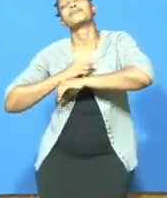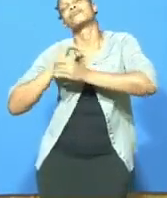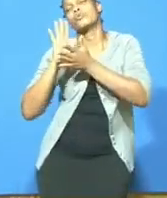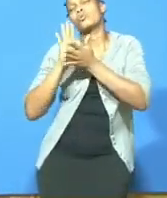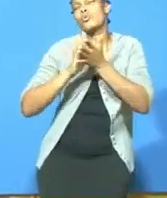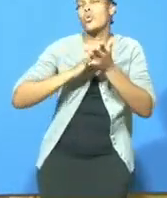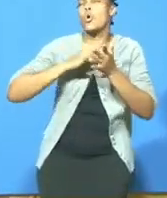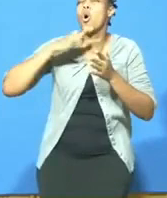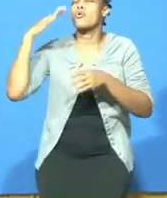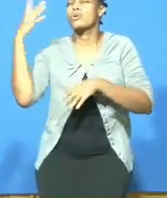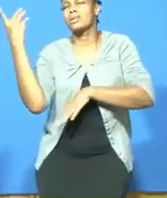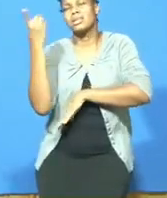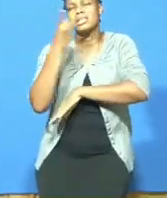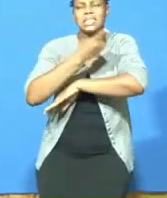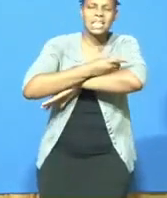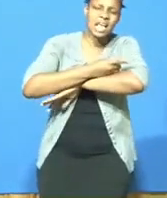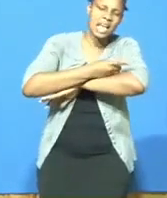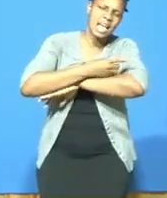Glorious day.